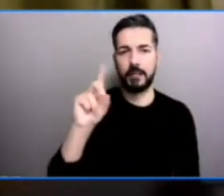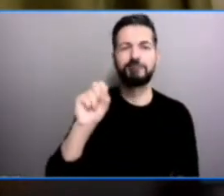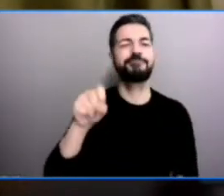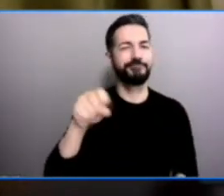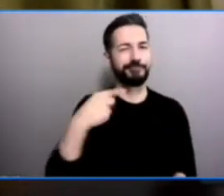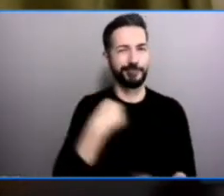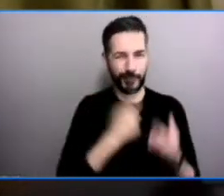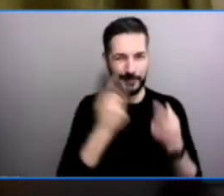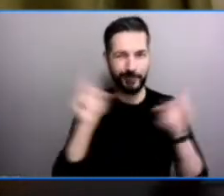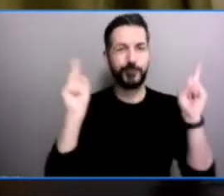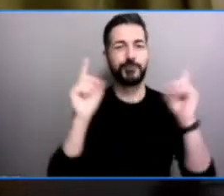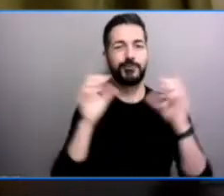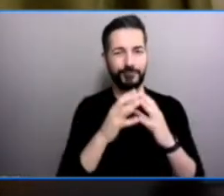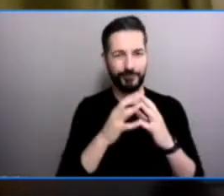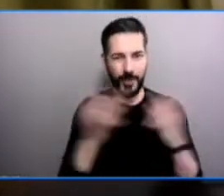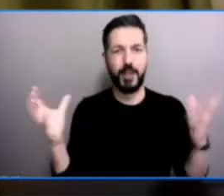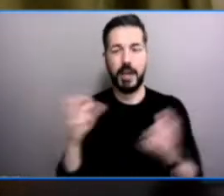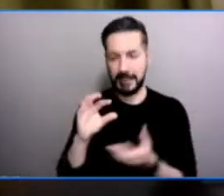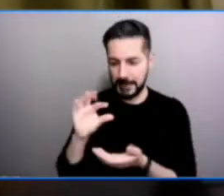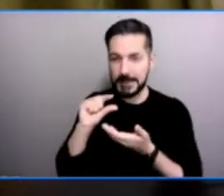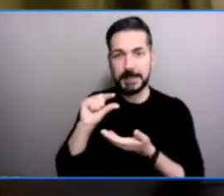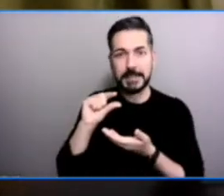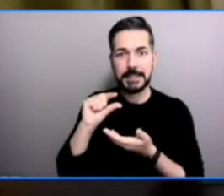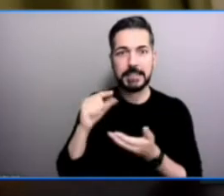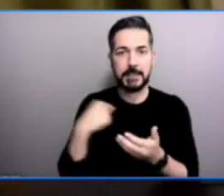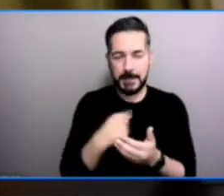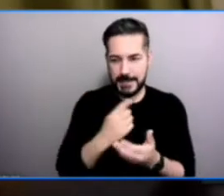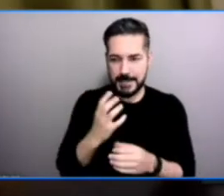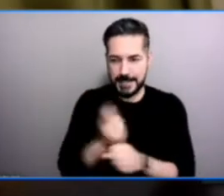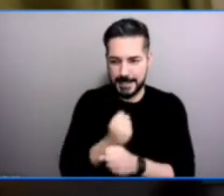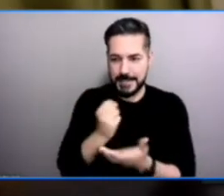our efforts and our dedication.